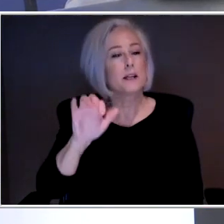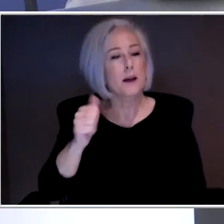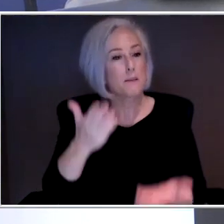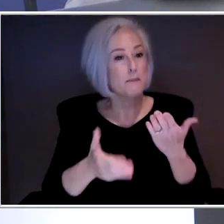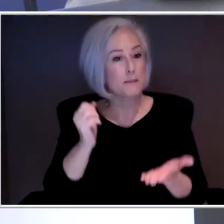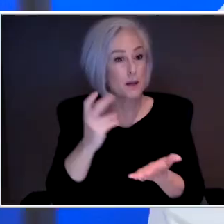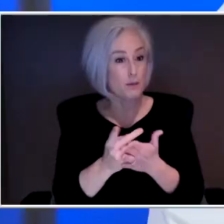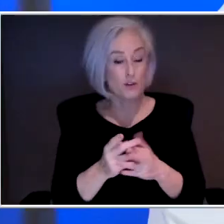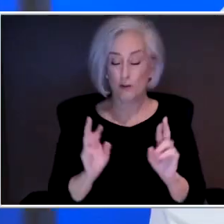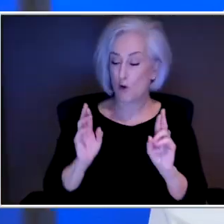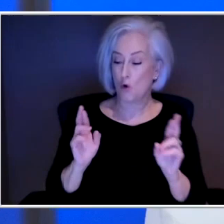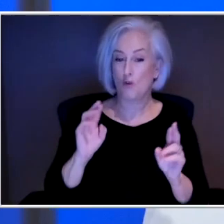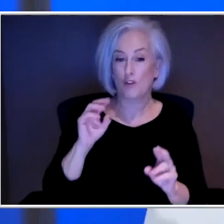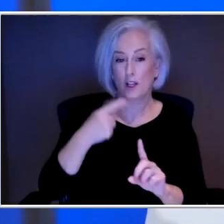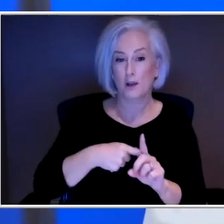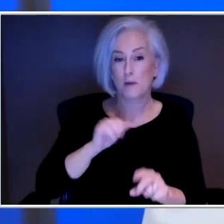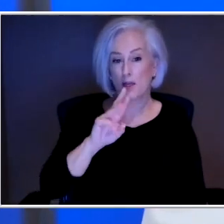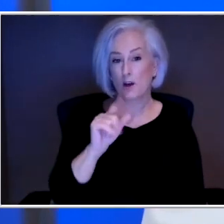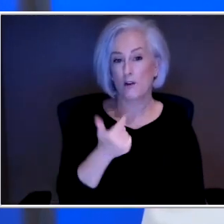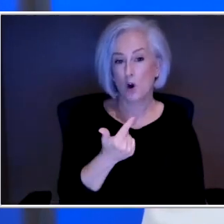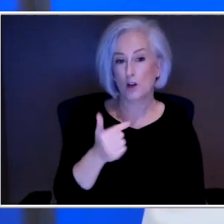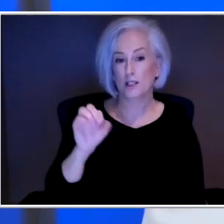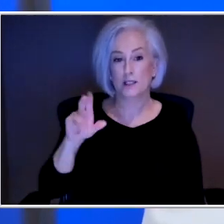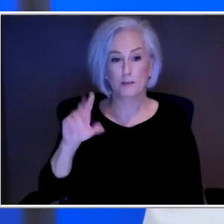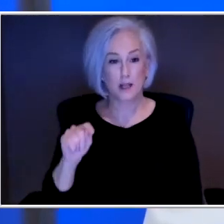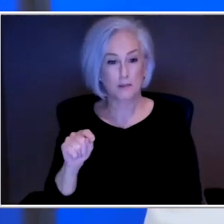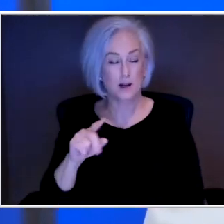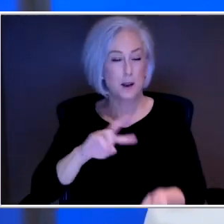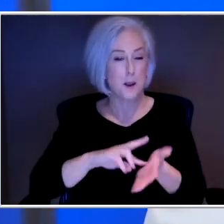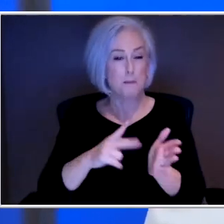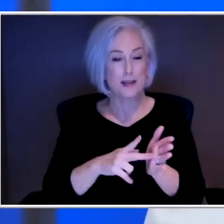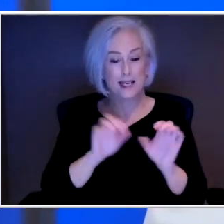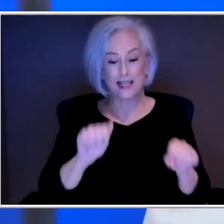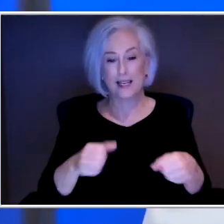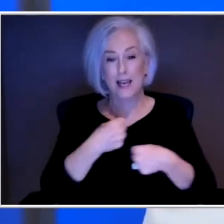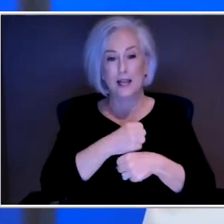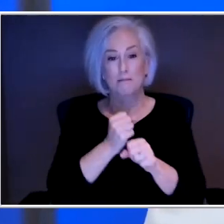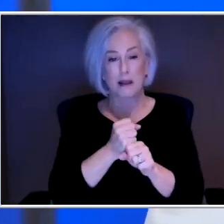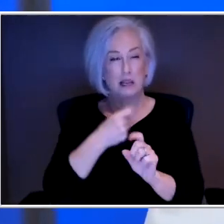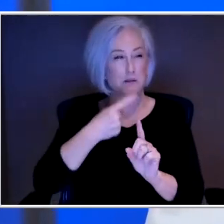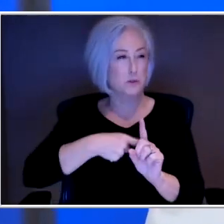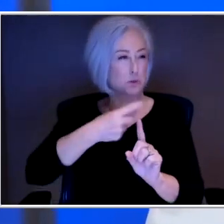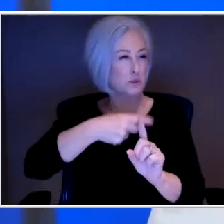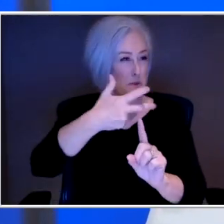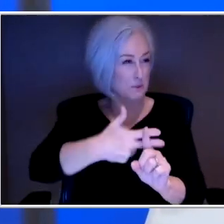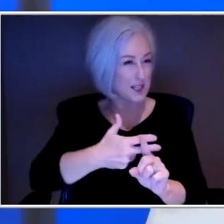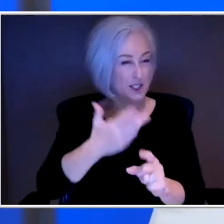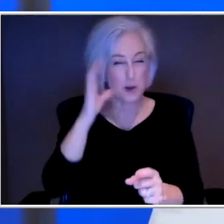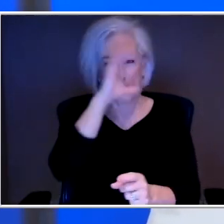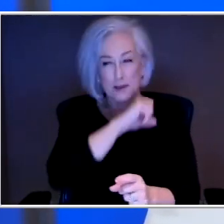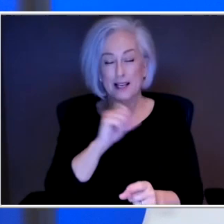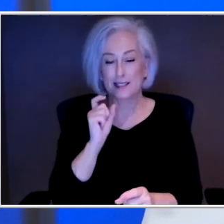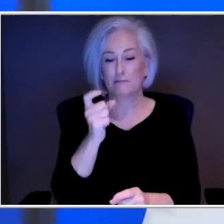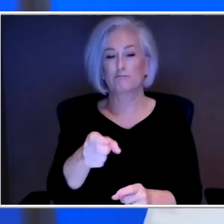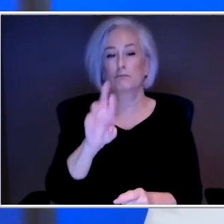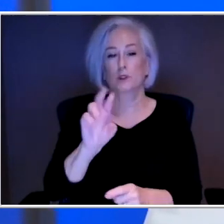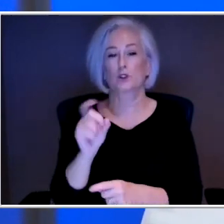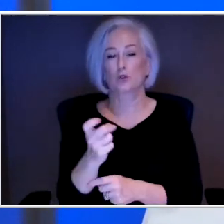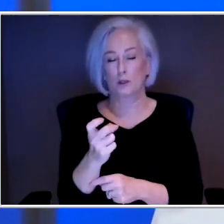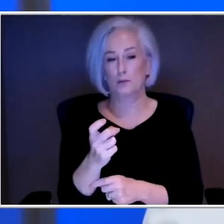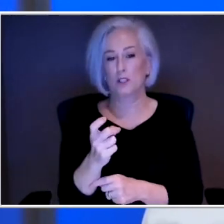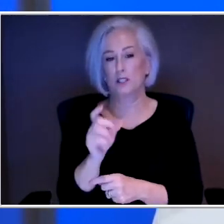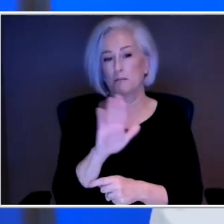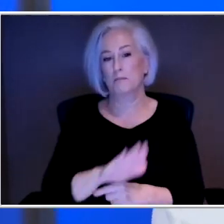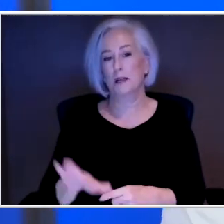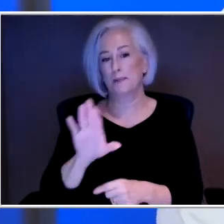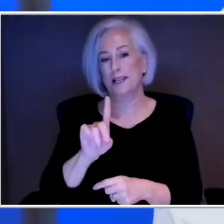August or September it could be approved, and then production would probably take several months. So for actual prescribing and in-office use, December,